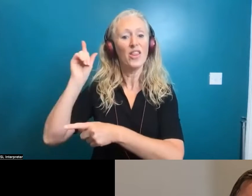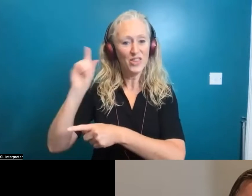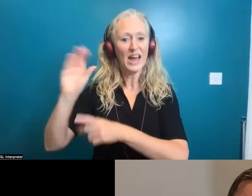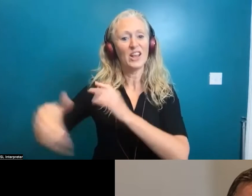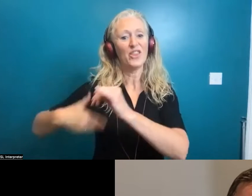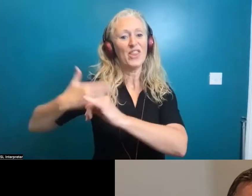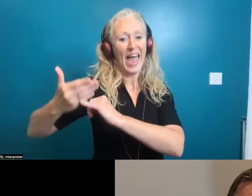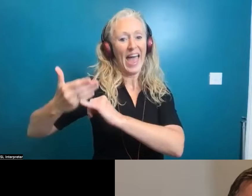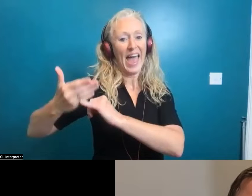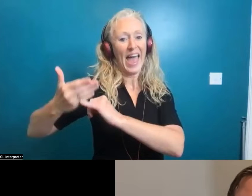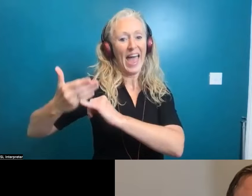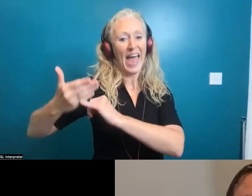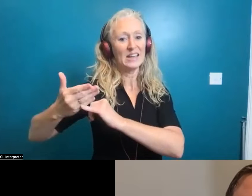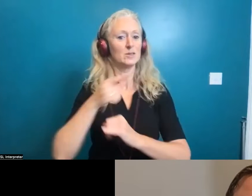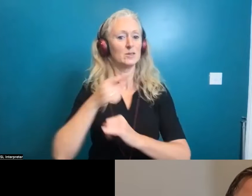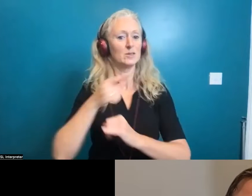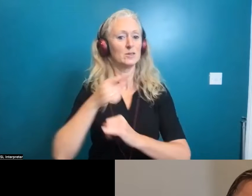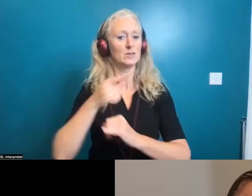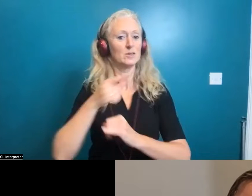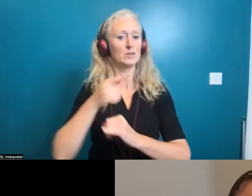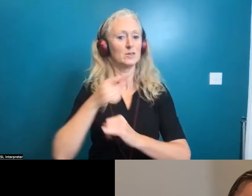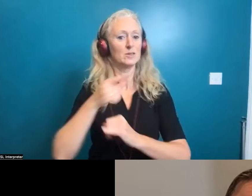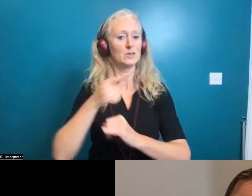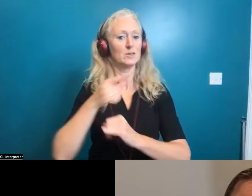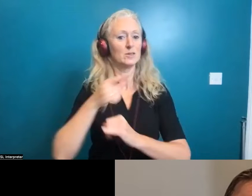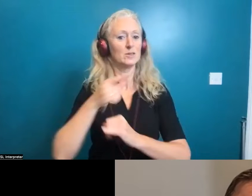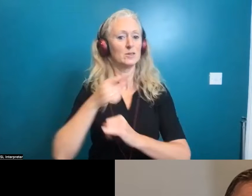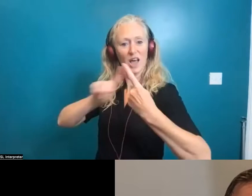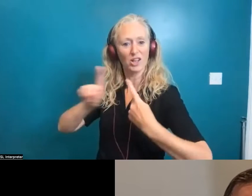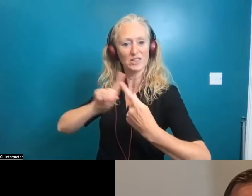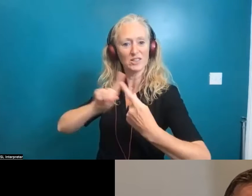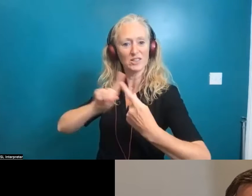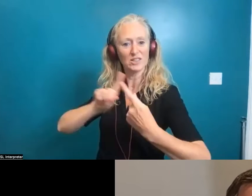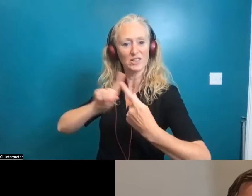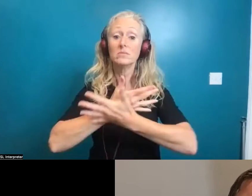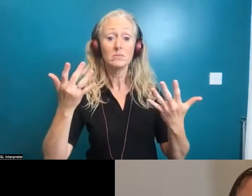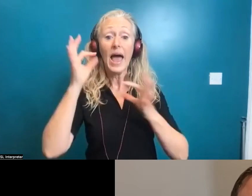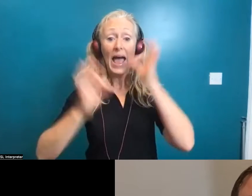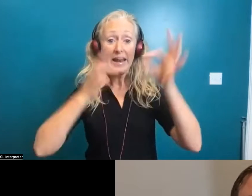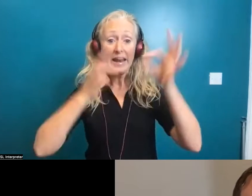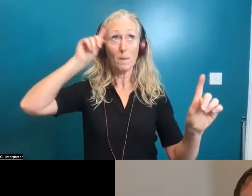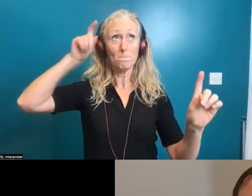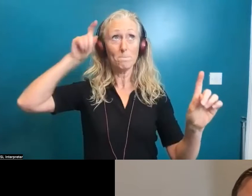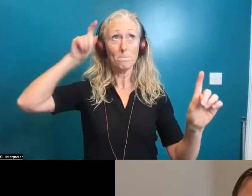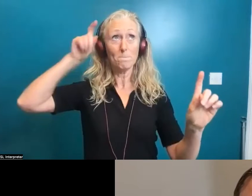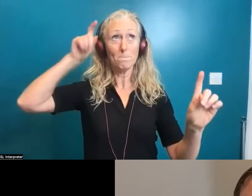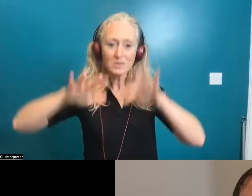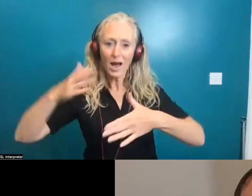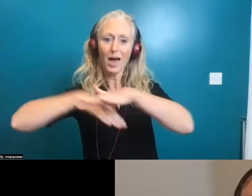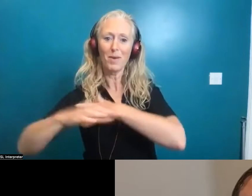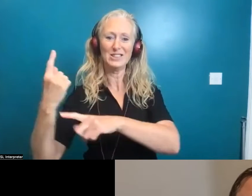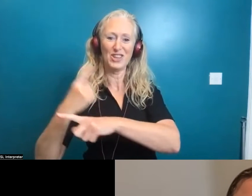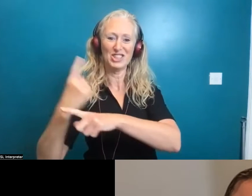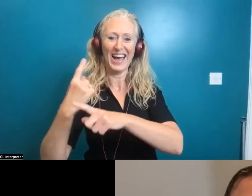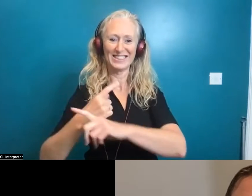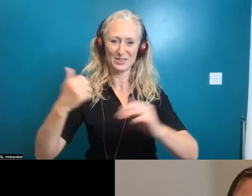behalf throughout the presentation. So please do leave any questions that you have and we'll answer them at the end. We will endeavour to answer